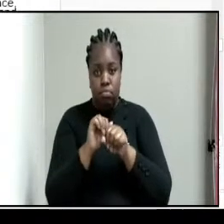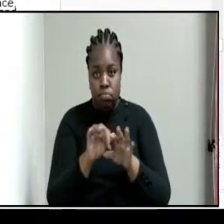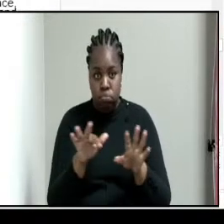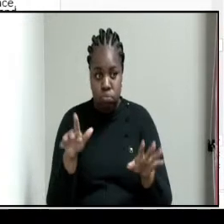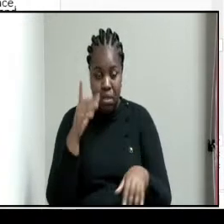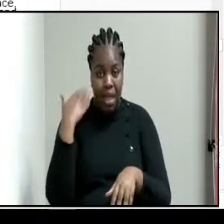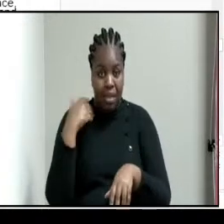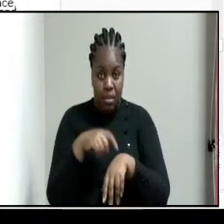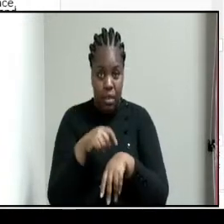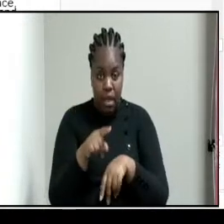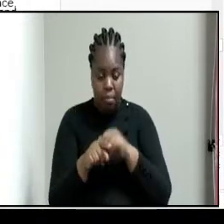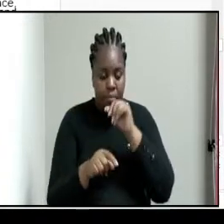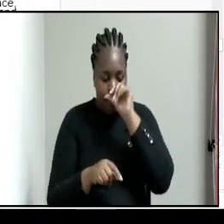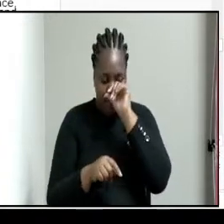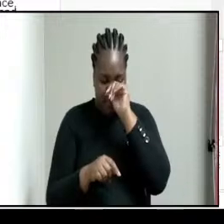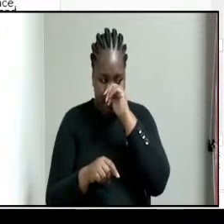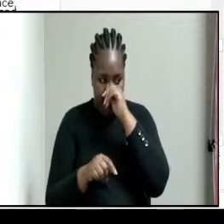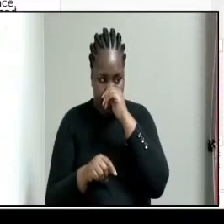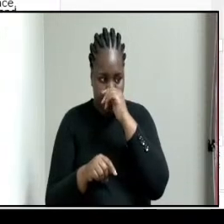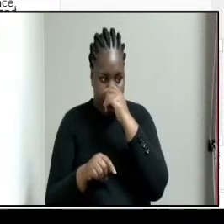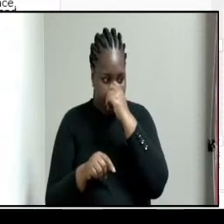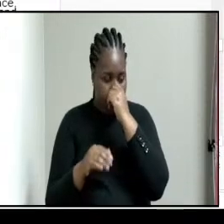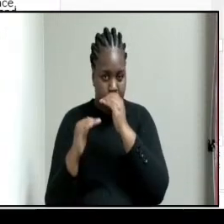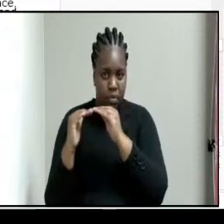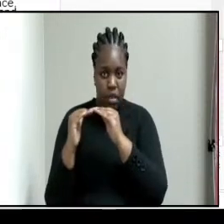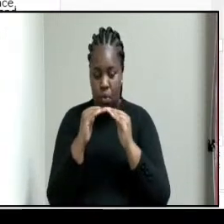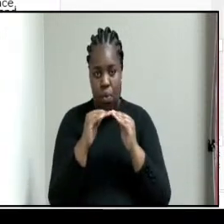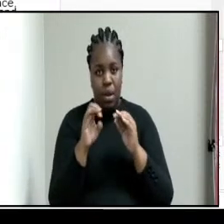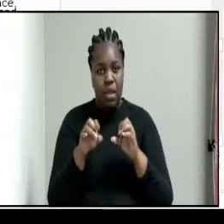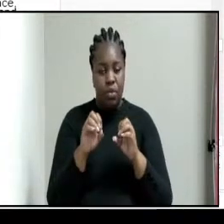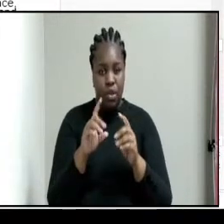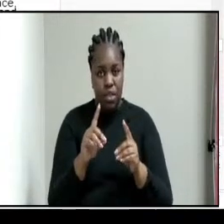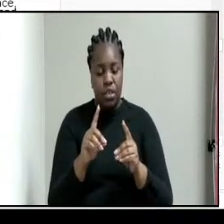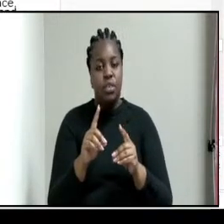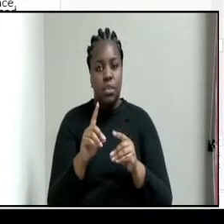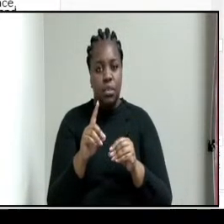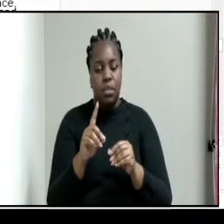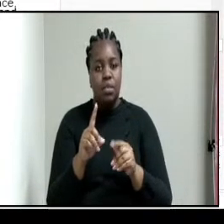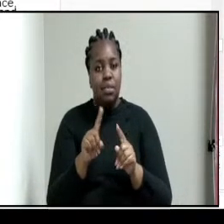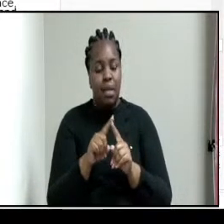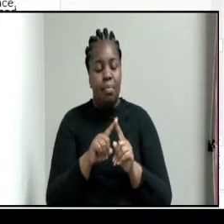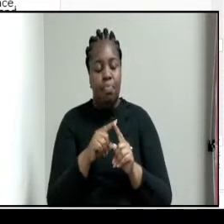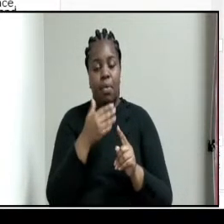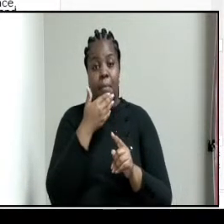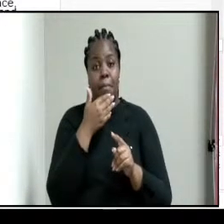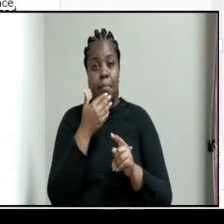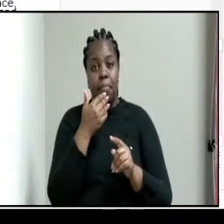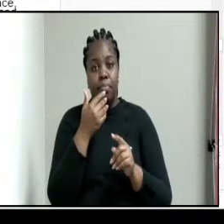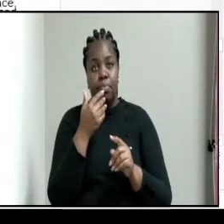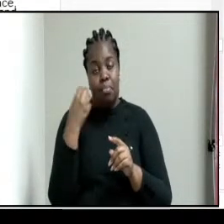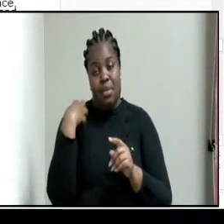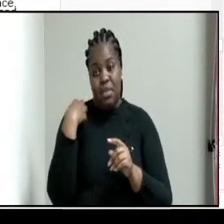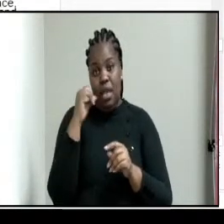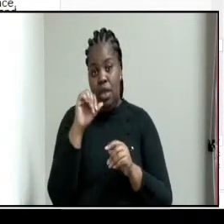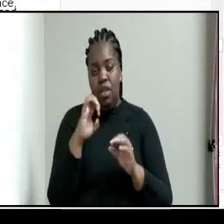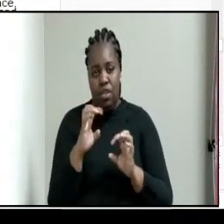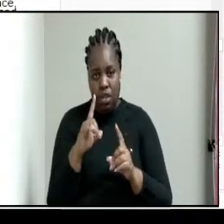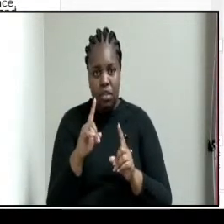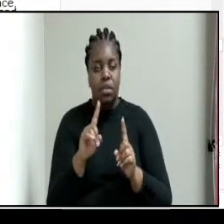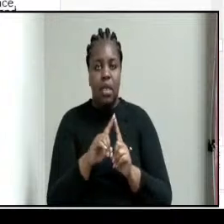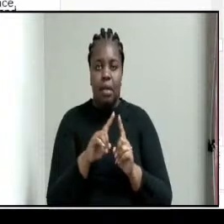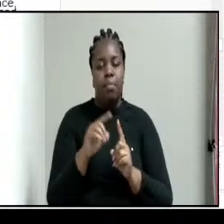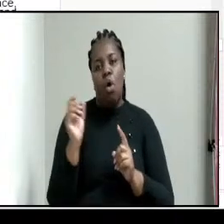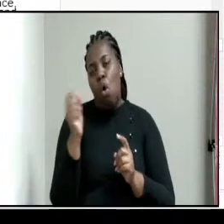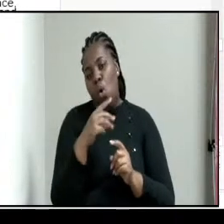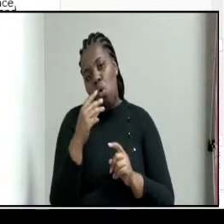time, the Equal Education and Others versus the Minister of Basic Education, and all